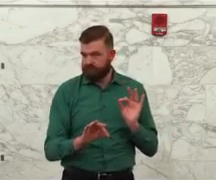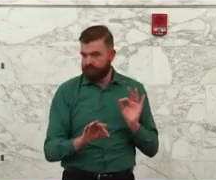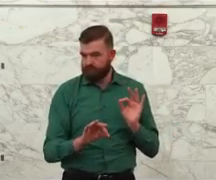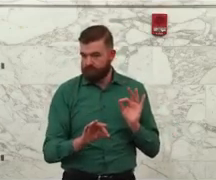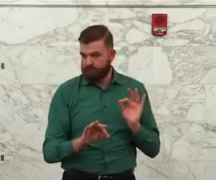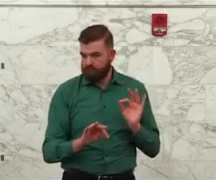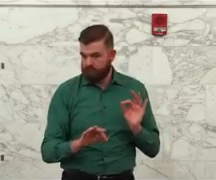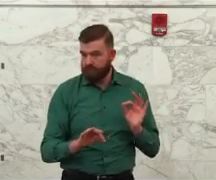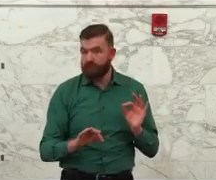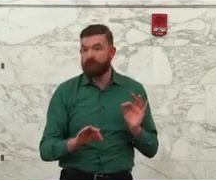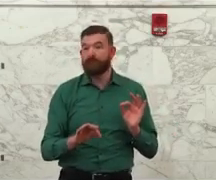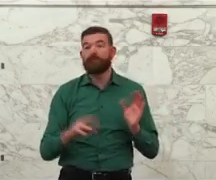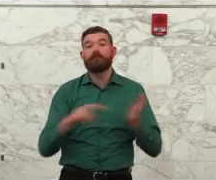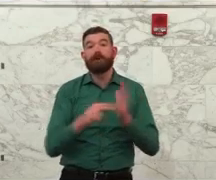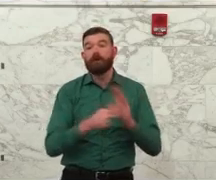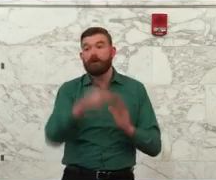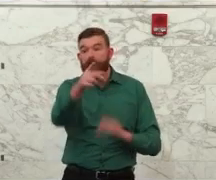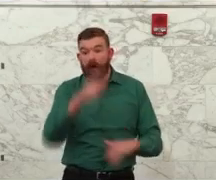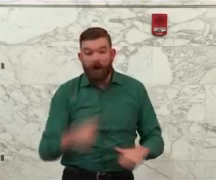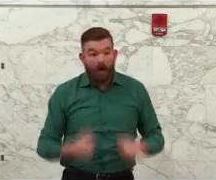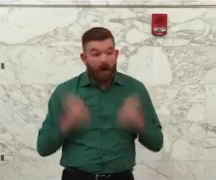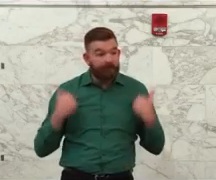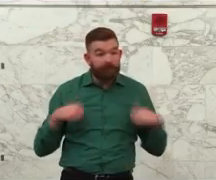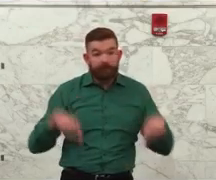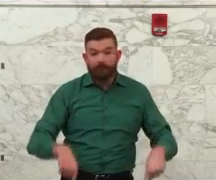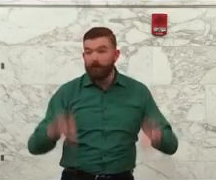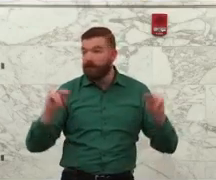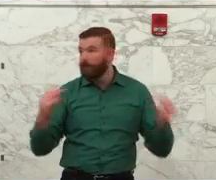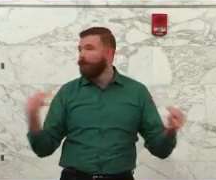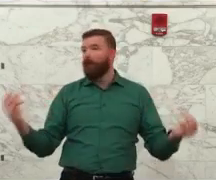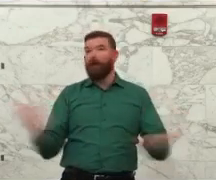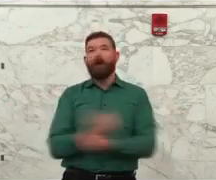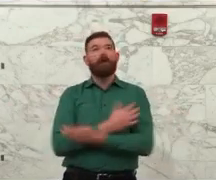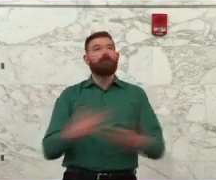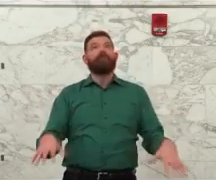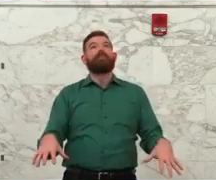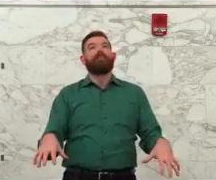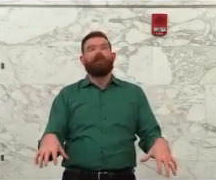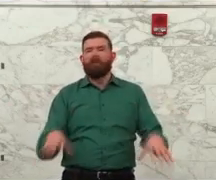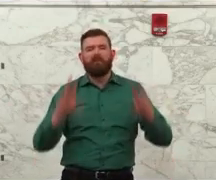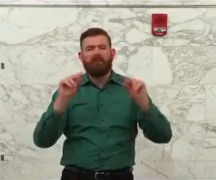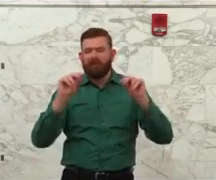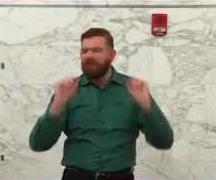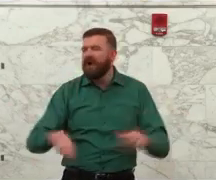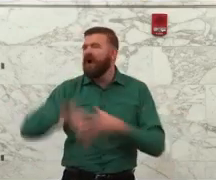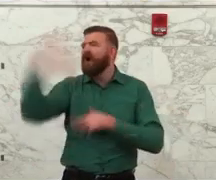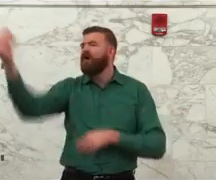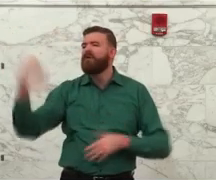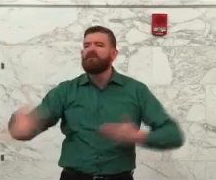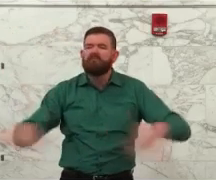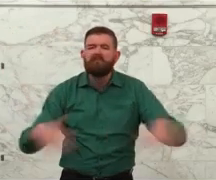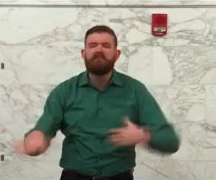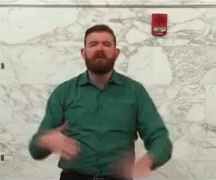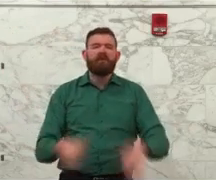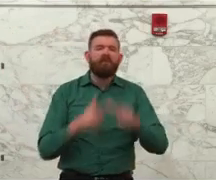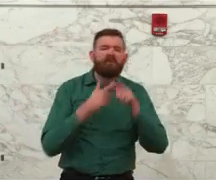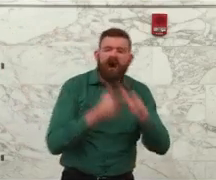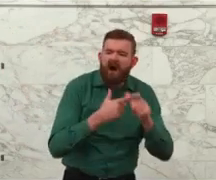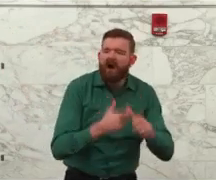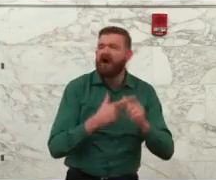complete standstill. Residents can still take a walk or go for a run outside. We do want people to stay